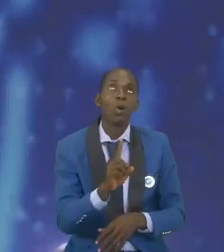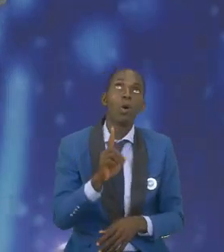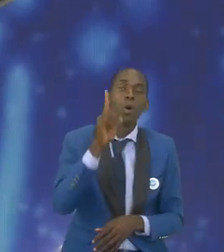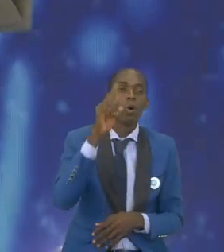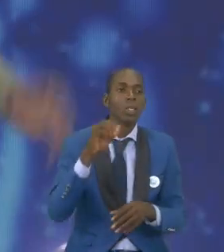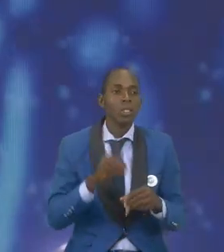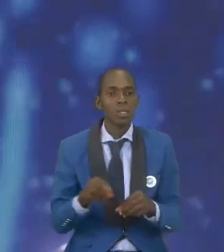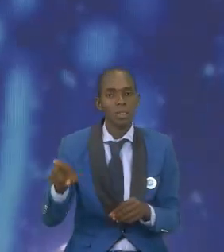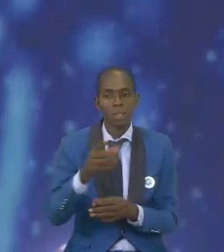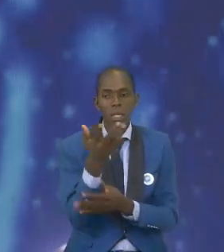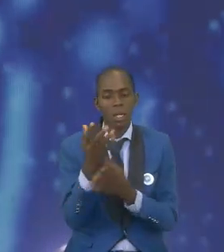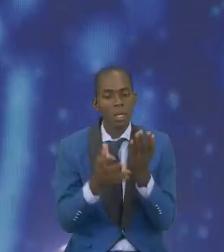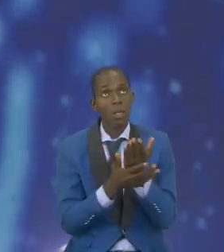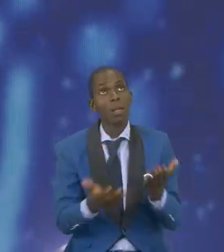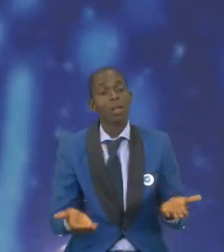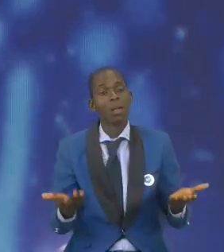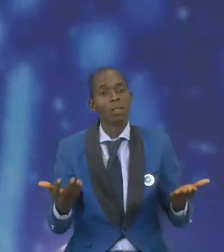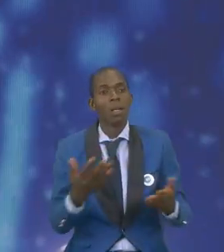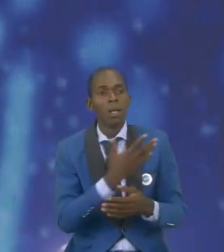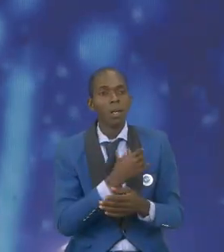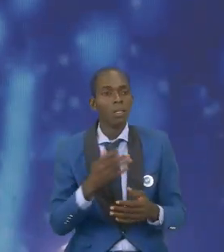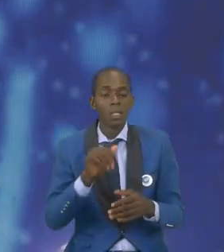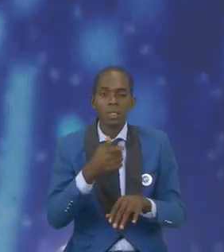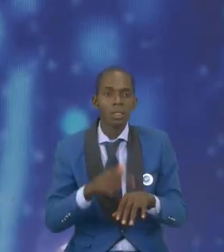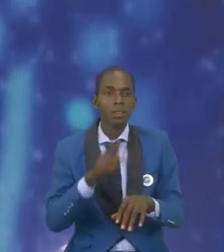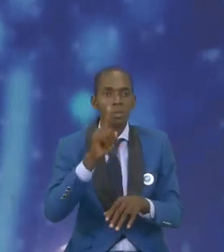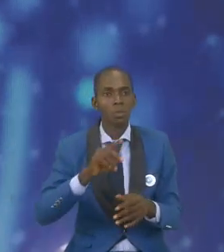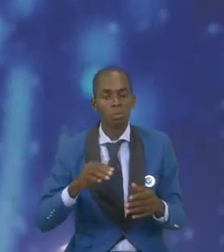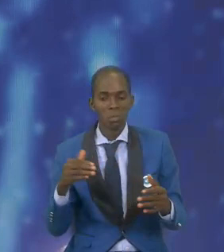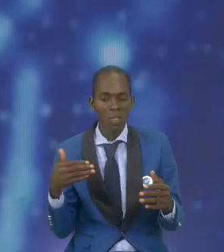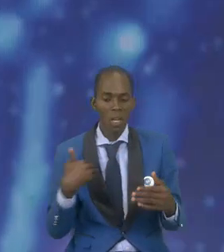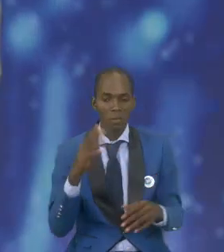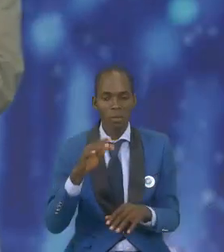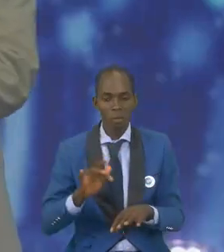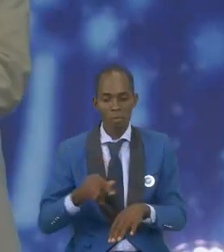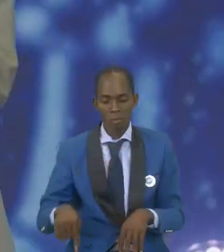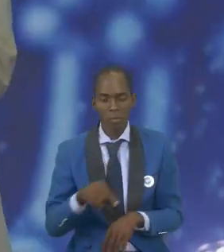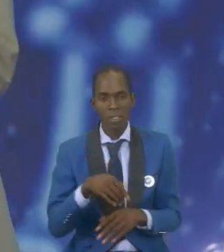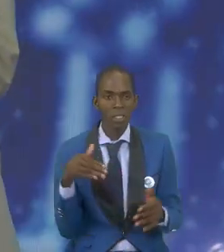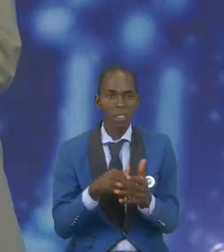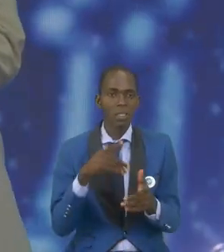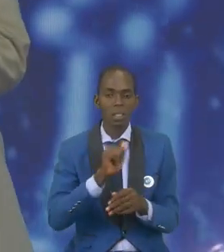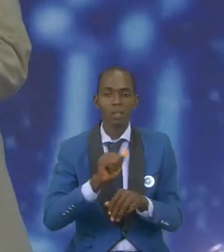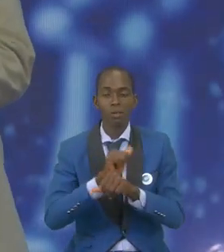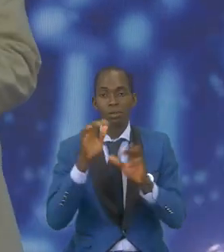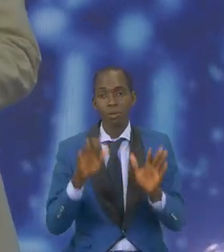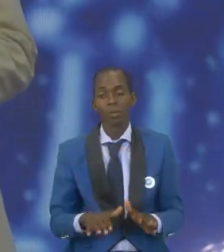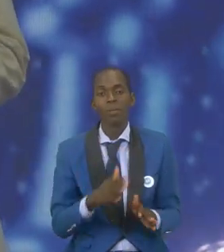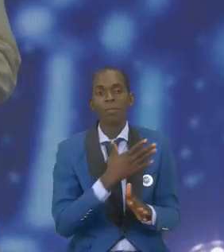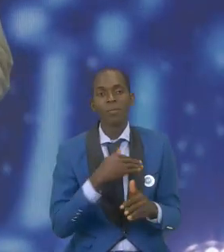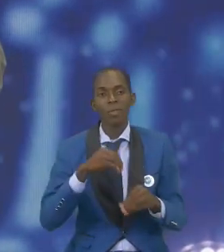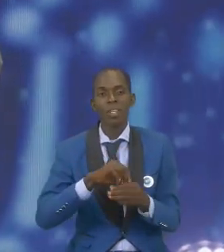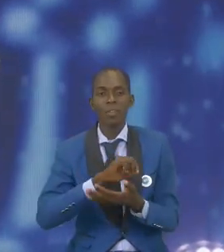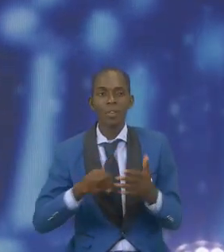in their hands, and lest thou dash thy foot against a stone. alone. In verse 13, it says, thou